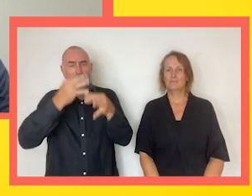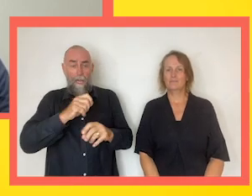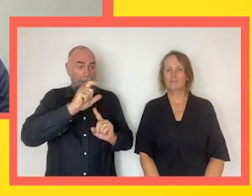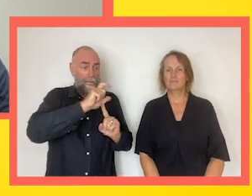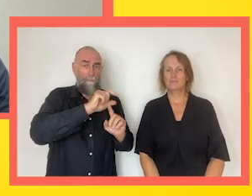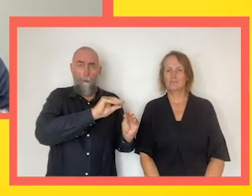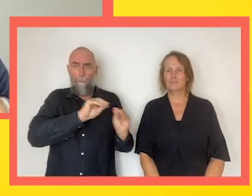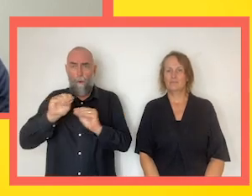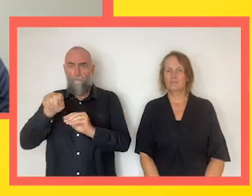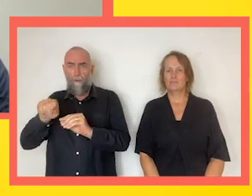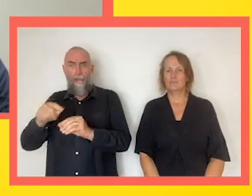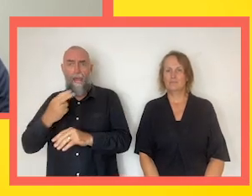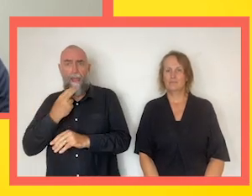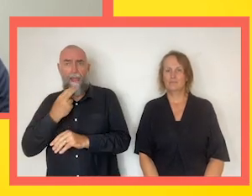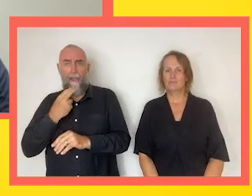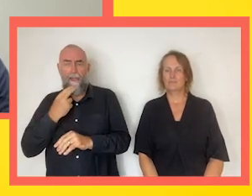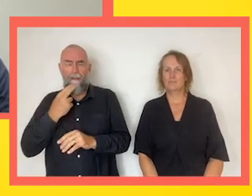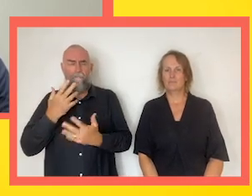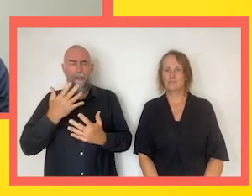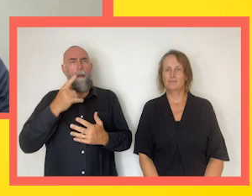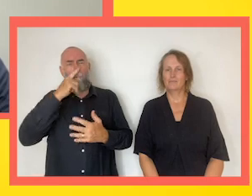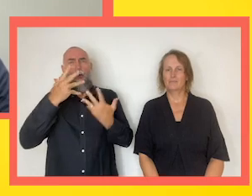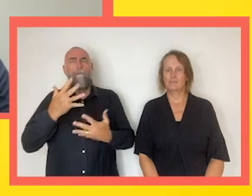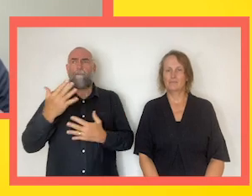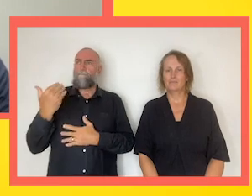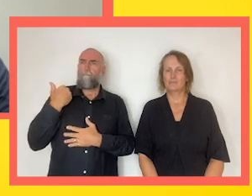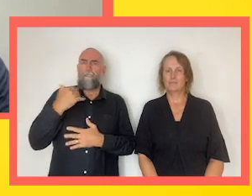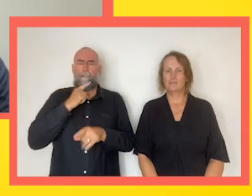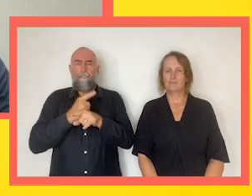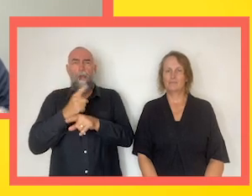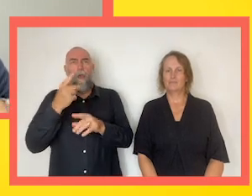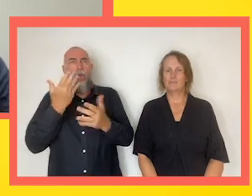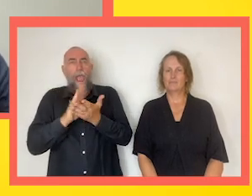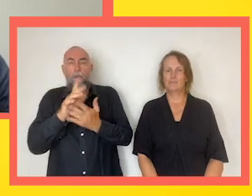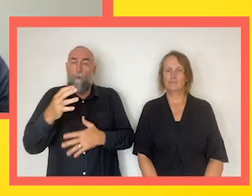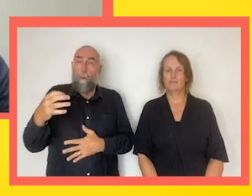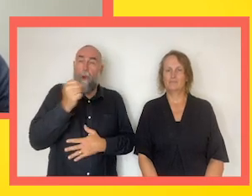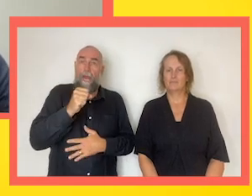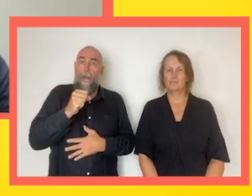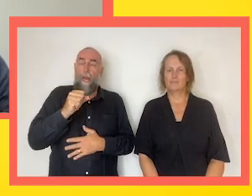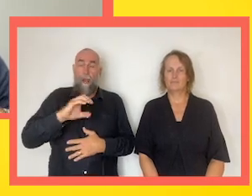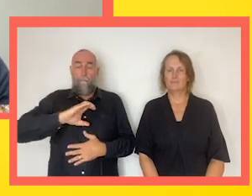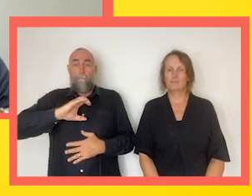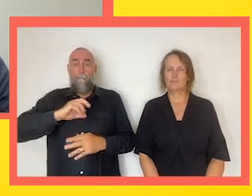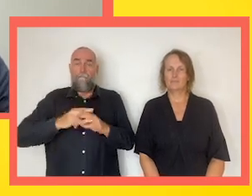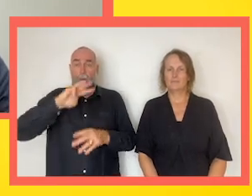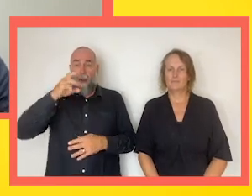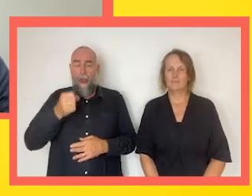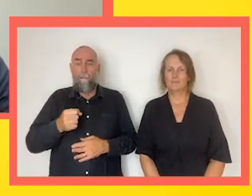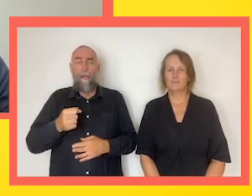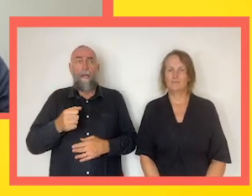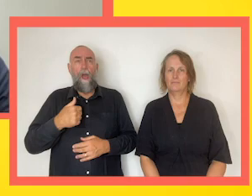Adelaide, is that right? Like, so people always ask, what does it take to win a Paralympic medal or to become a Paralympian? It kind of